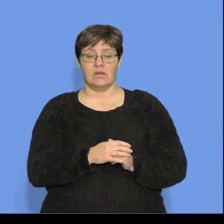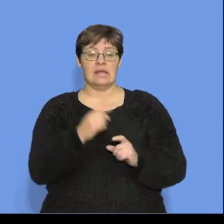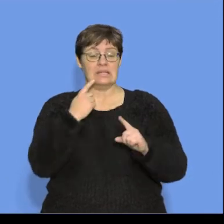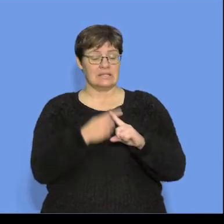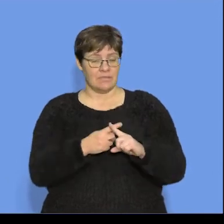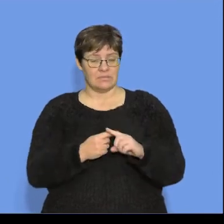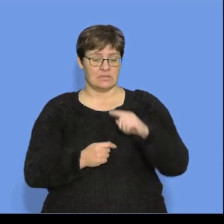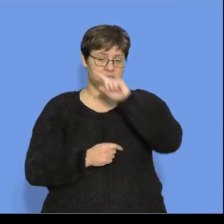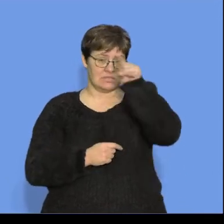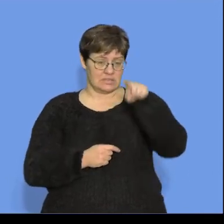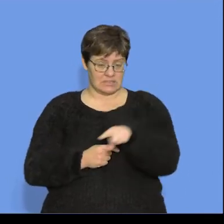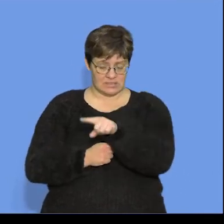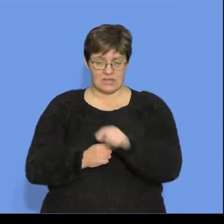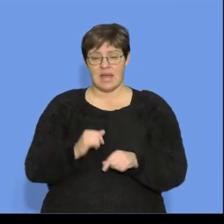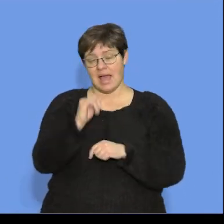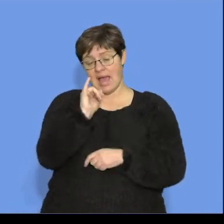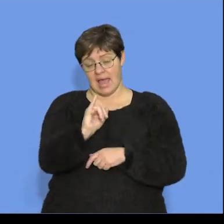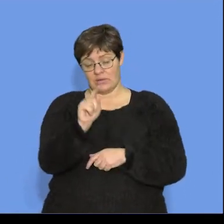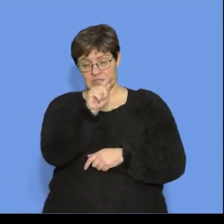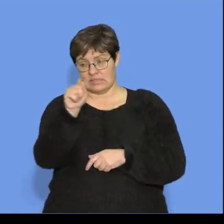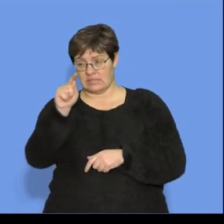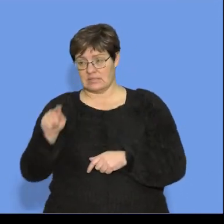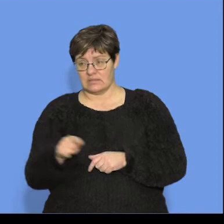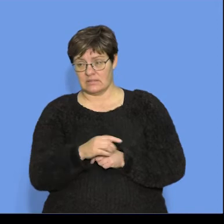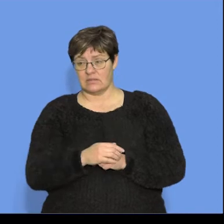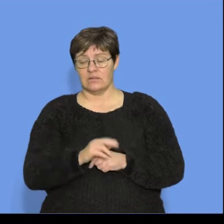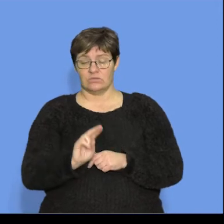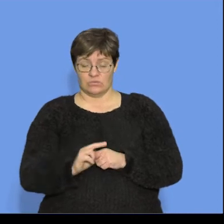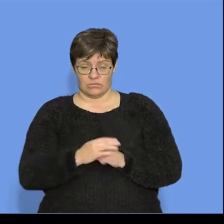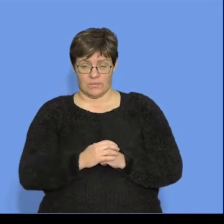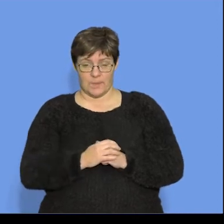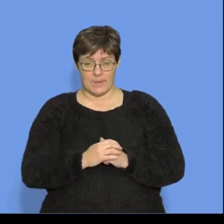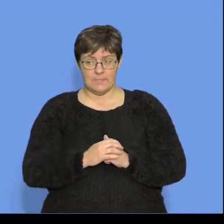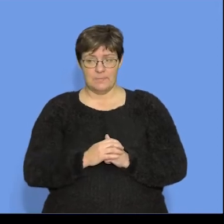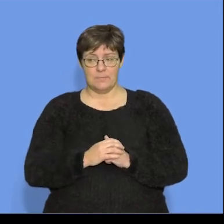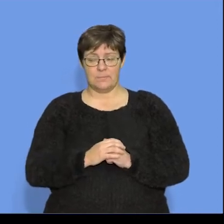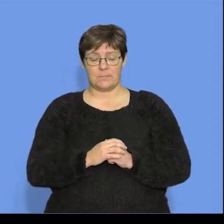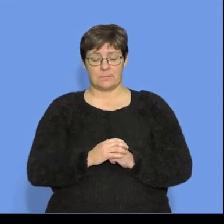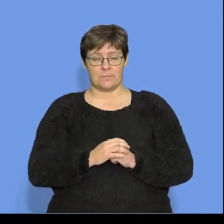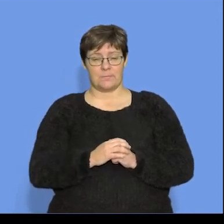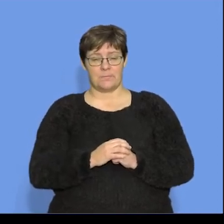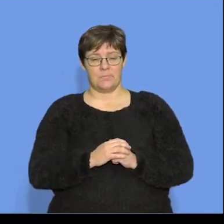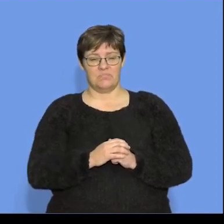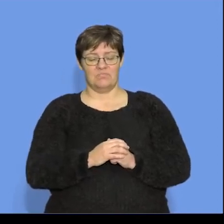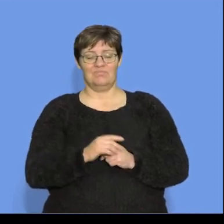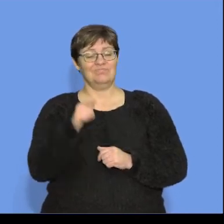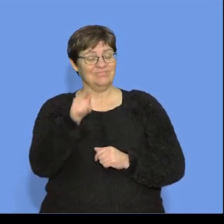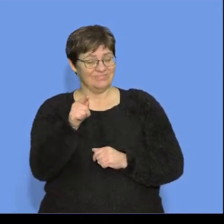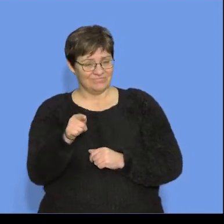times the concentration of iodine, also in square brackets like that. And